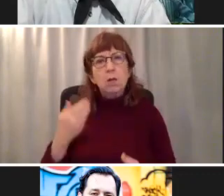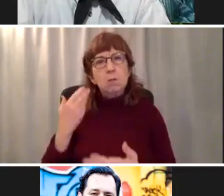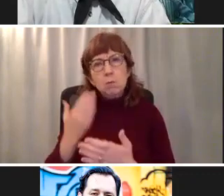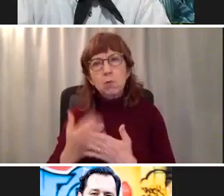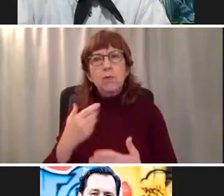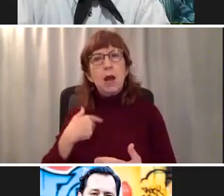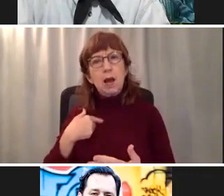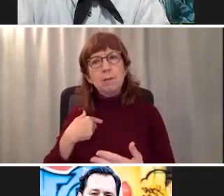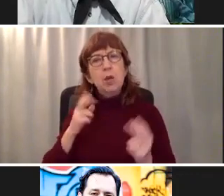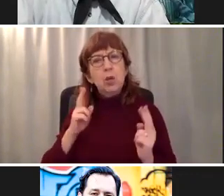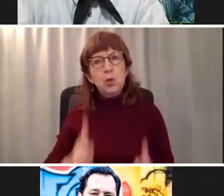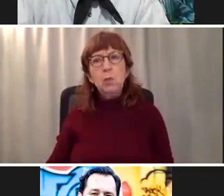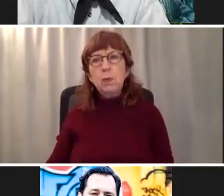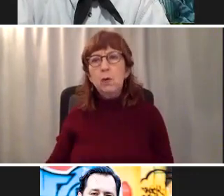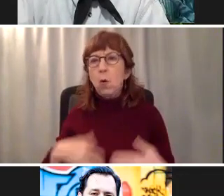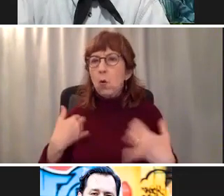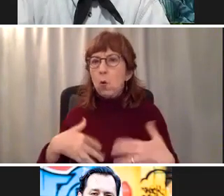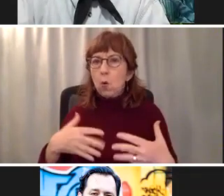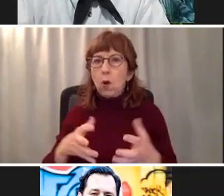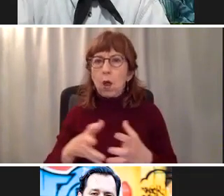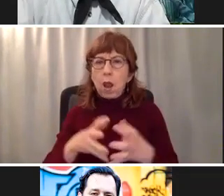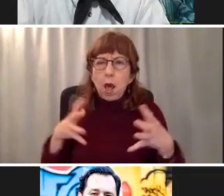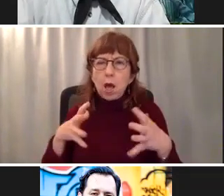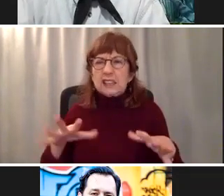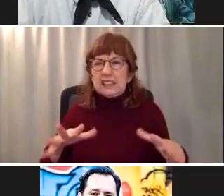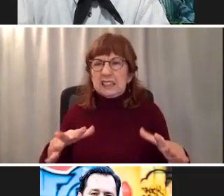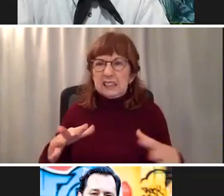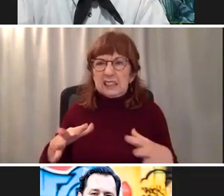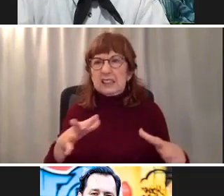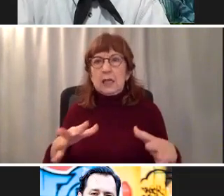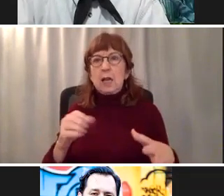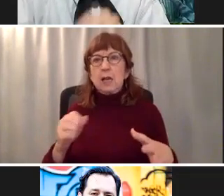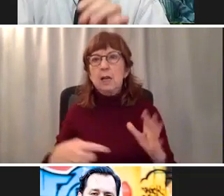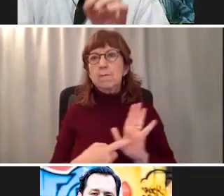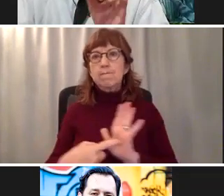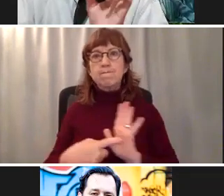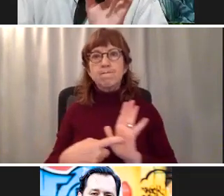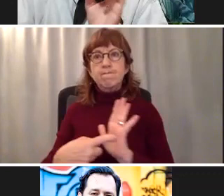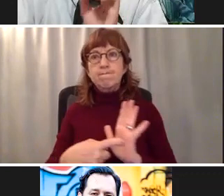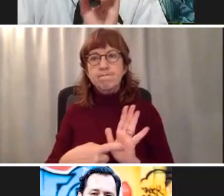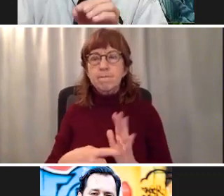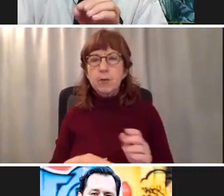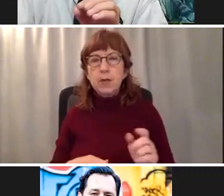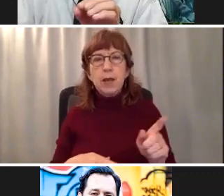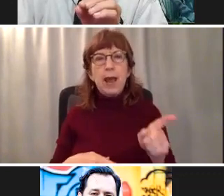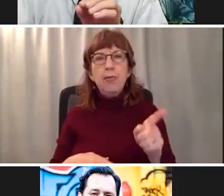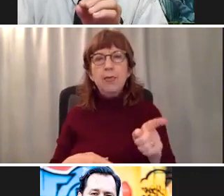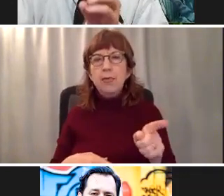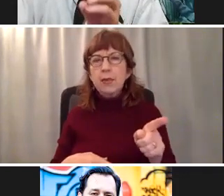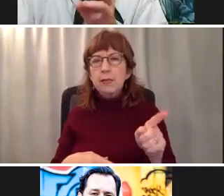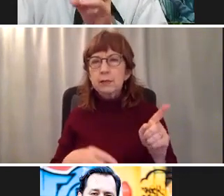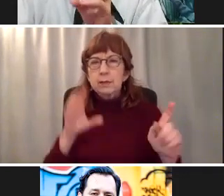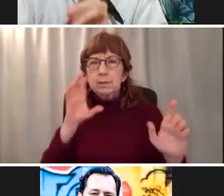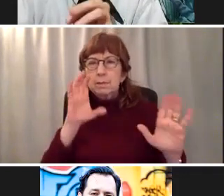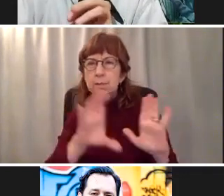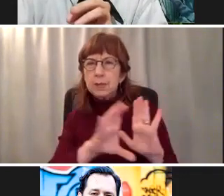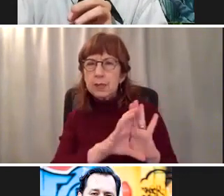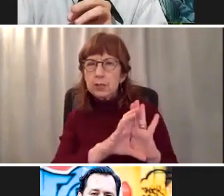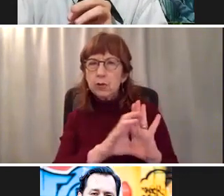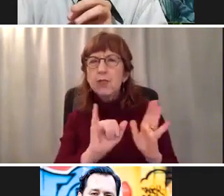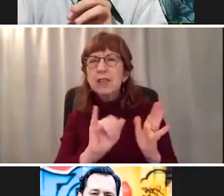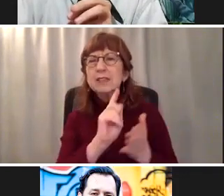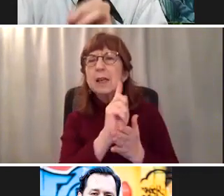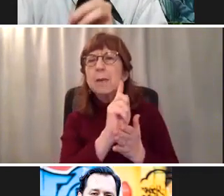of incredible tension and a performance. And this print itself, this is a